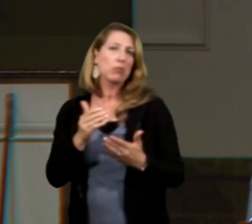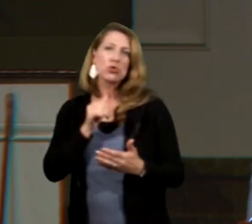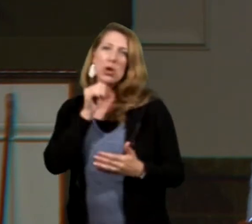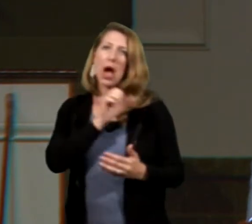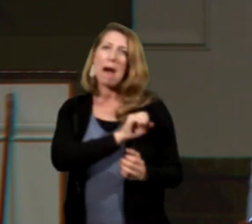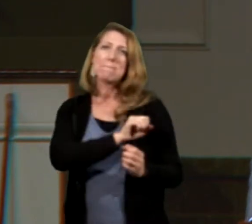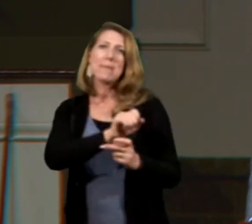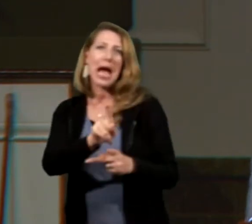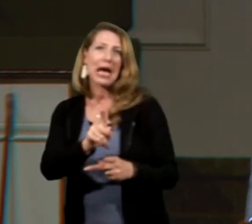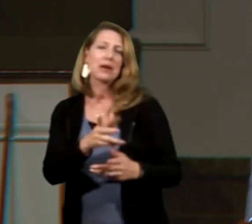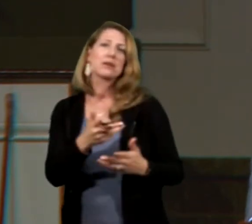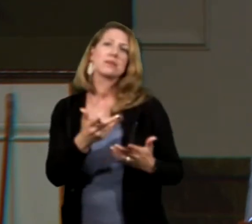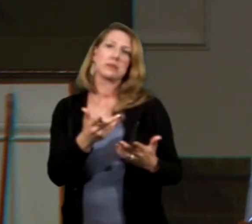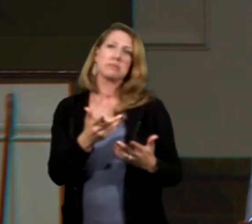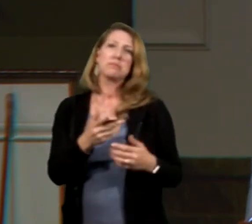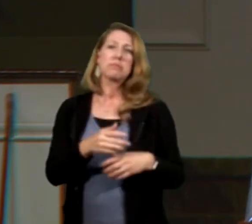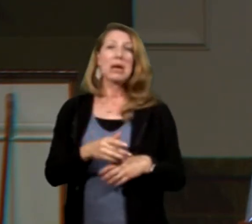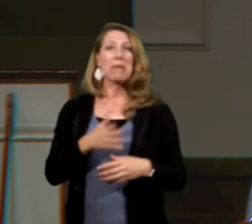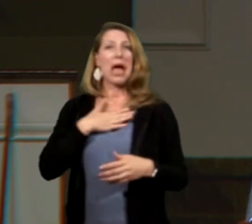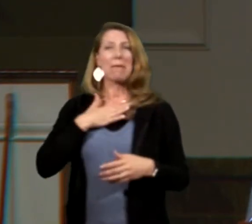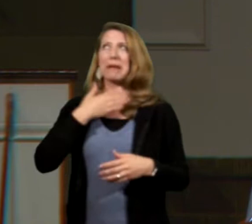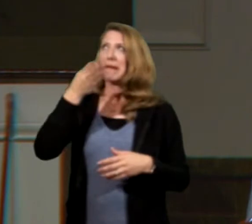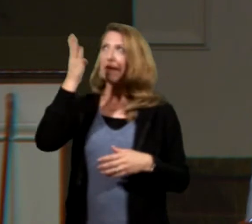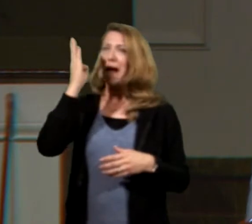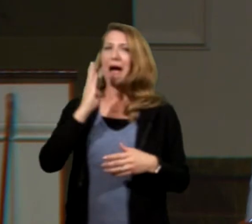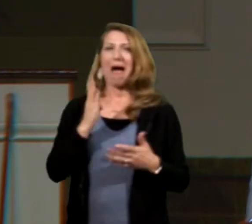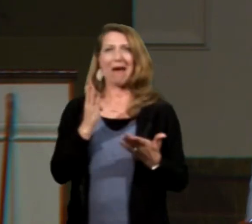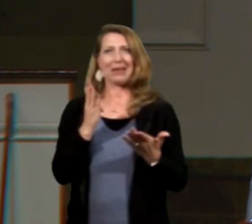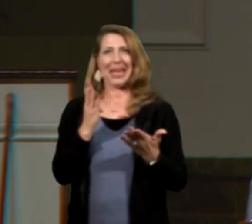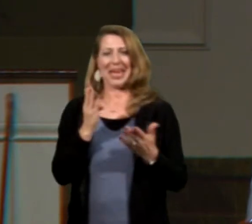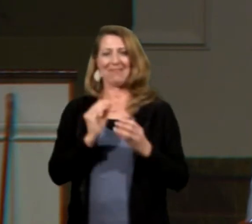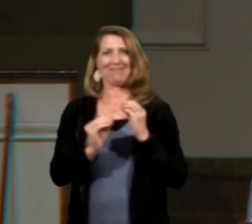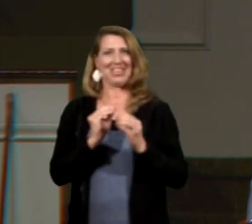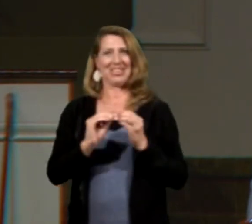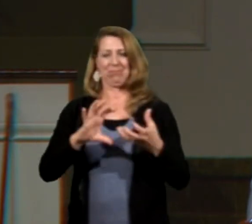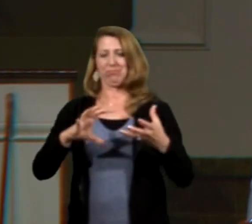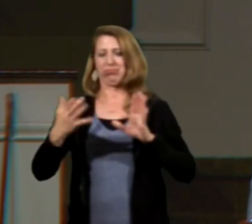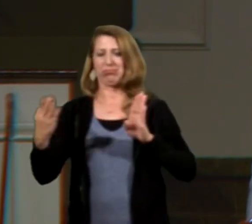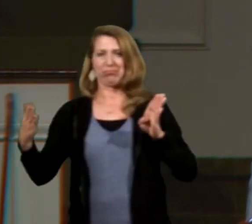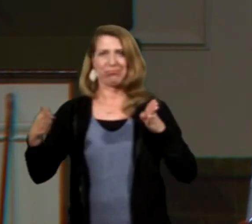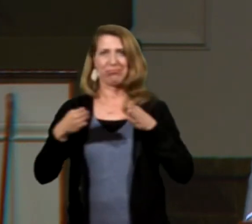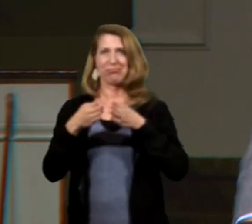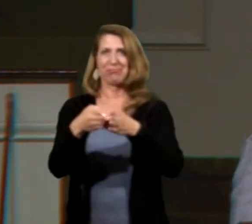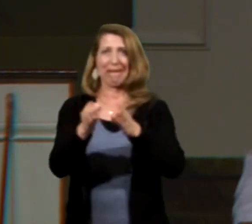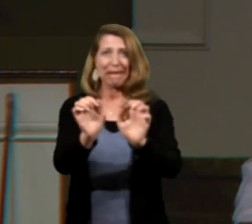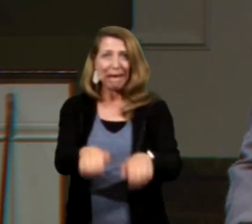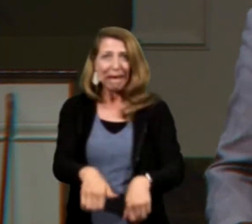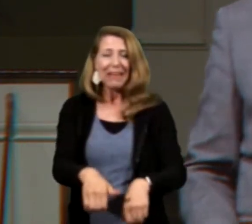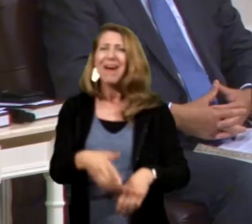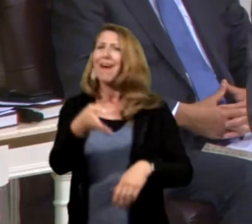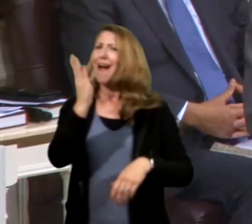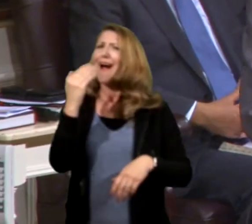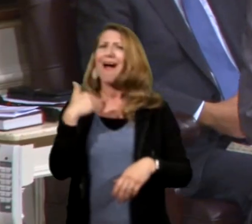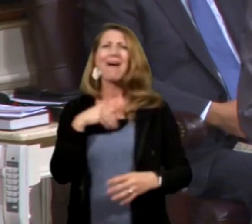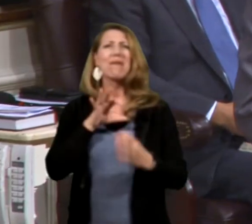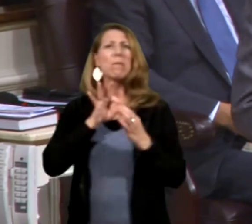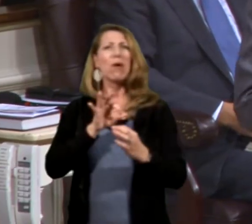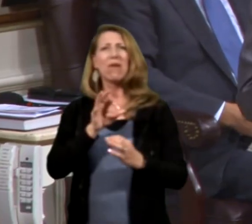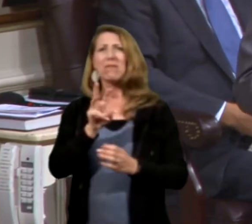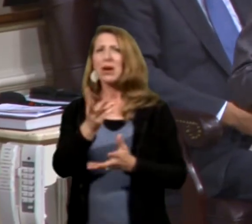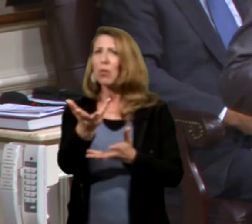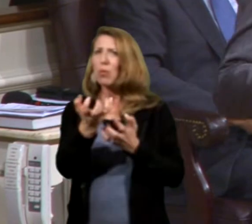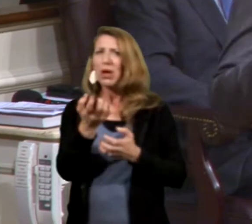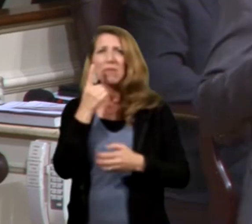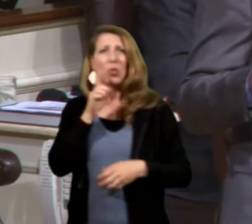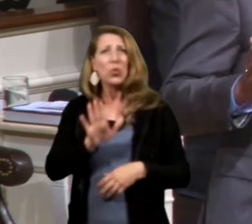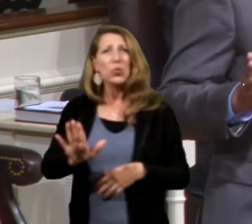they stayed. And I'm glad that God can draw a straight line with a crooked stick. I do believe that God has a perfect will for your life. And if you'll